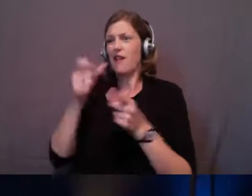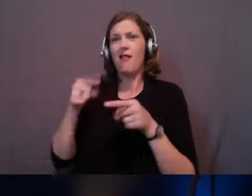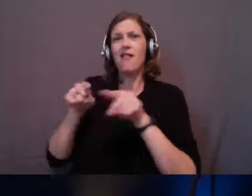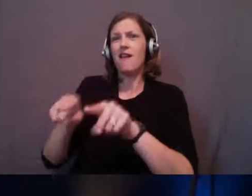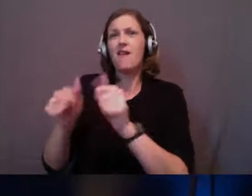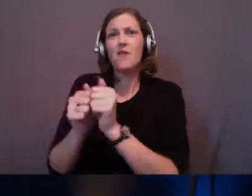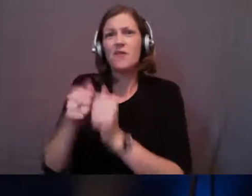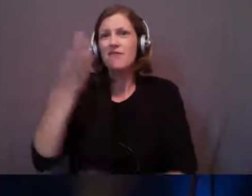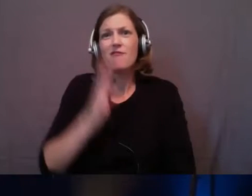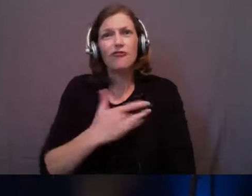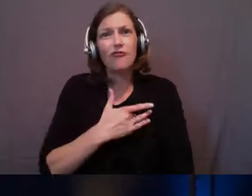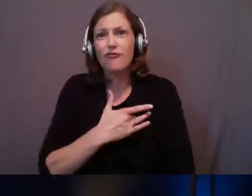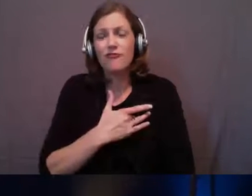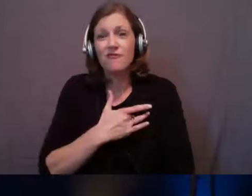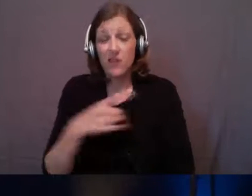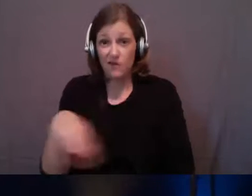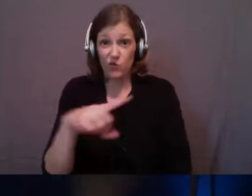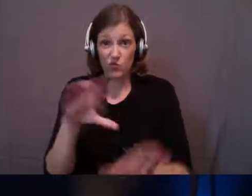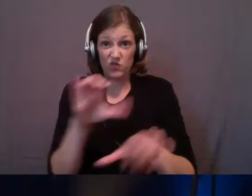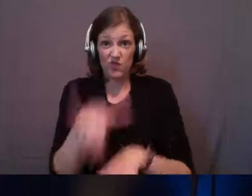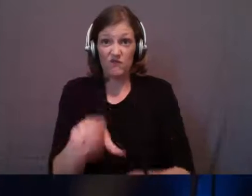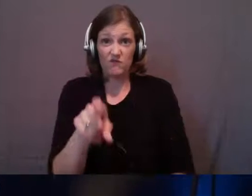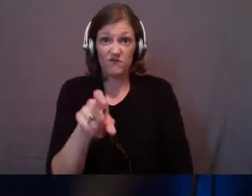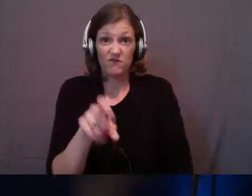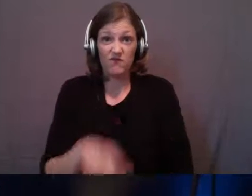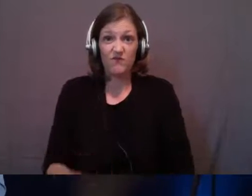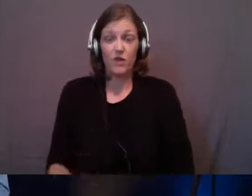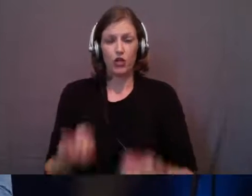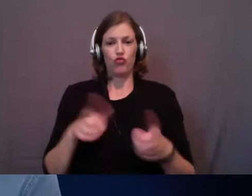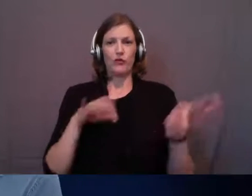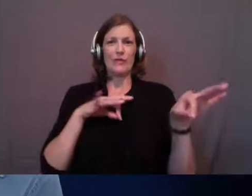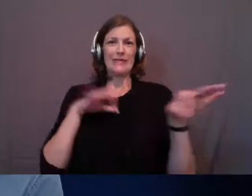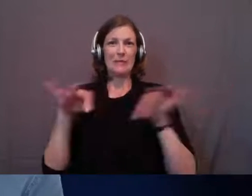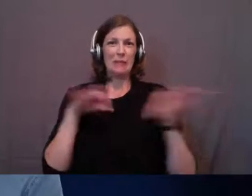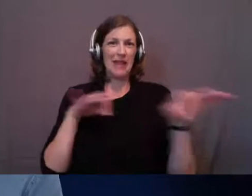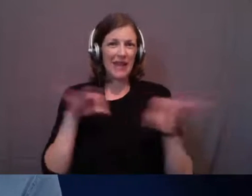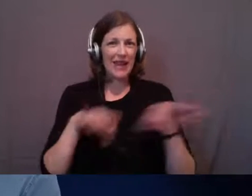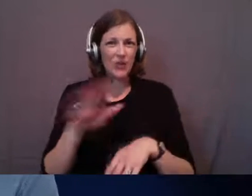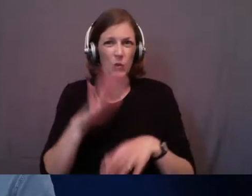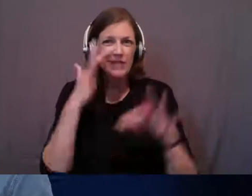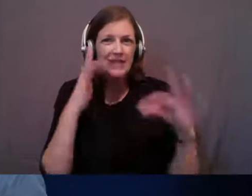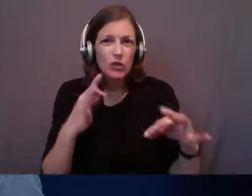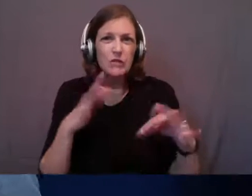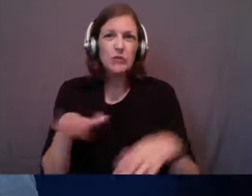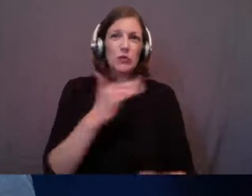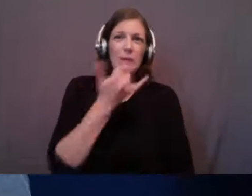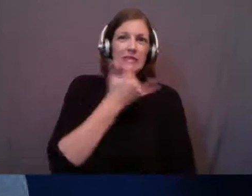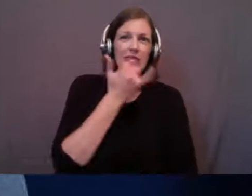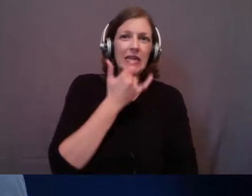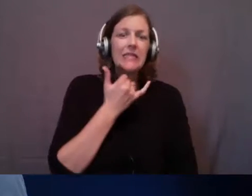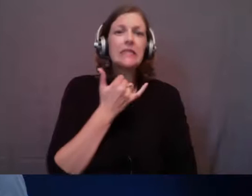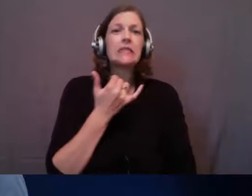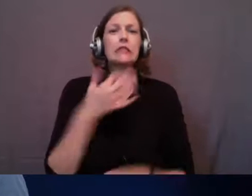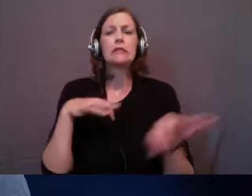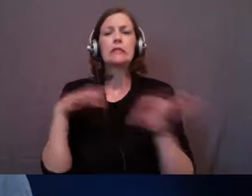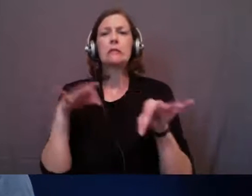heart. Have you ever done that? Have you ever tried to explain away your decisions and your mistakes instead of